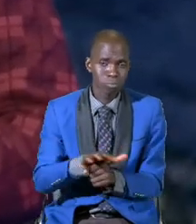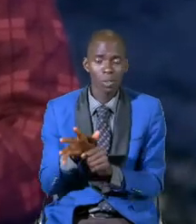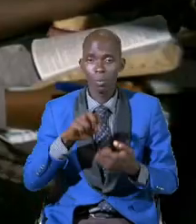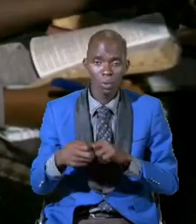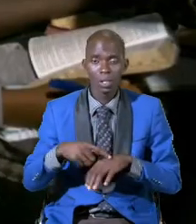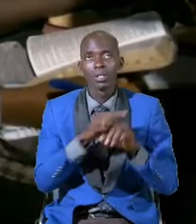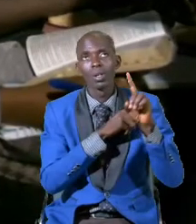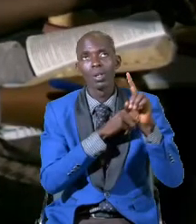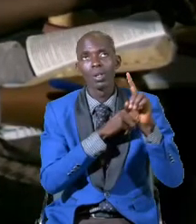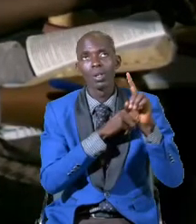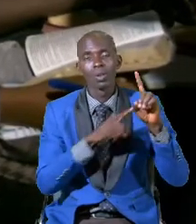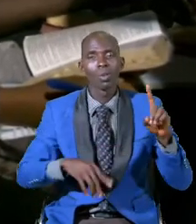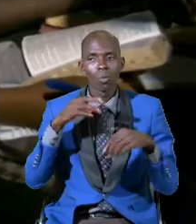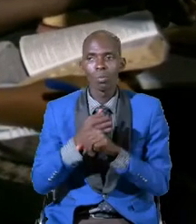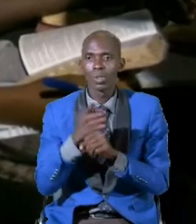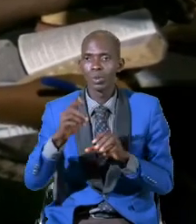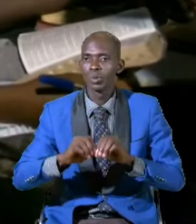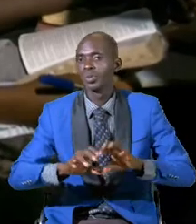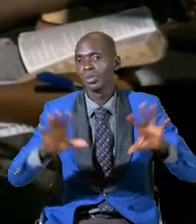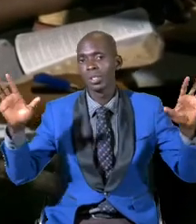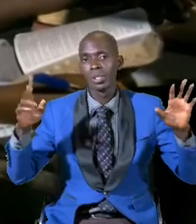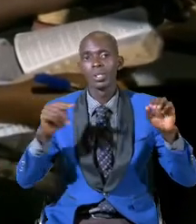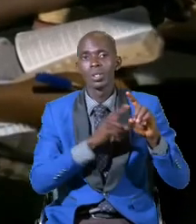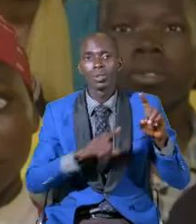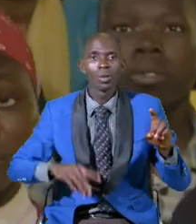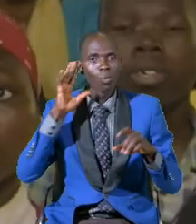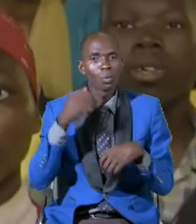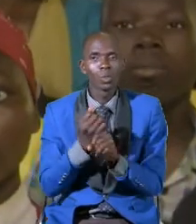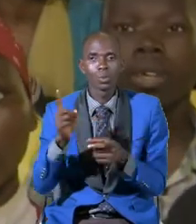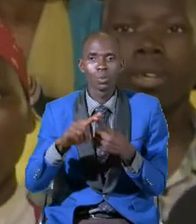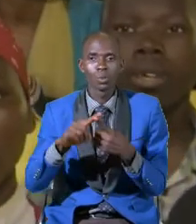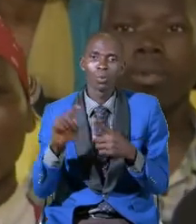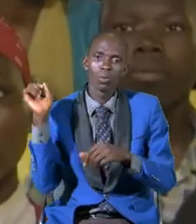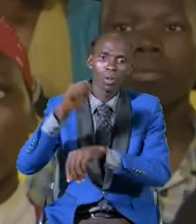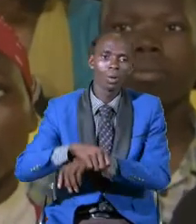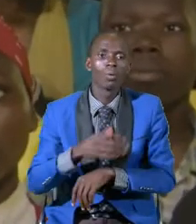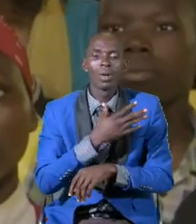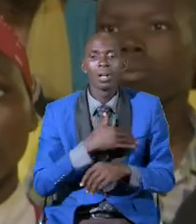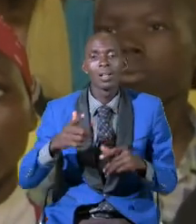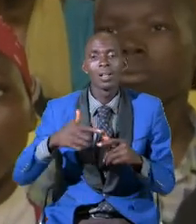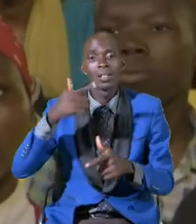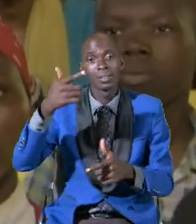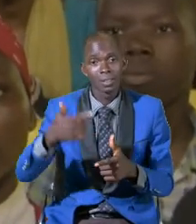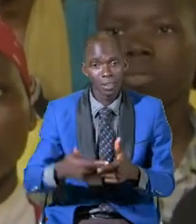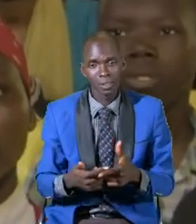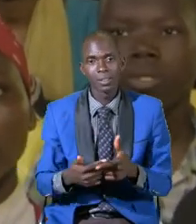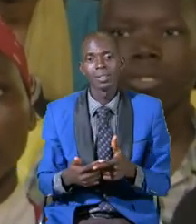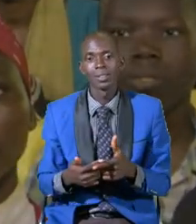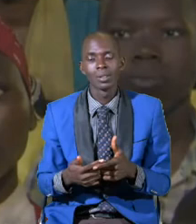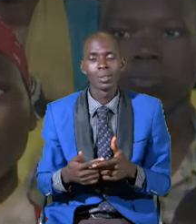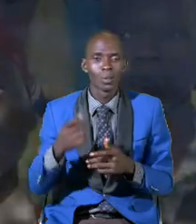will make you shine. And the Lord will make you overcome. And then